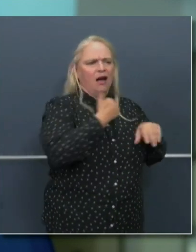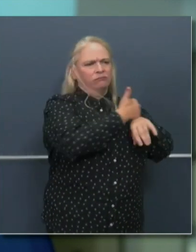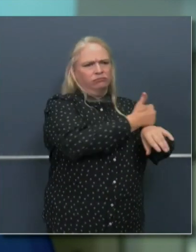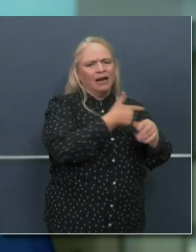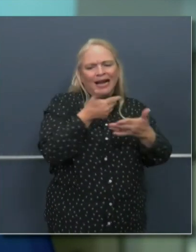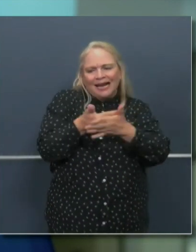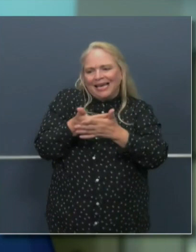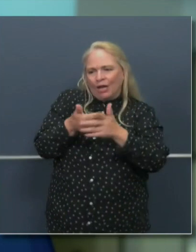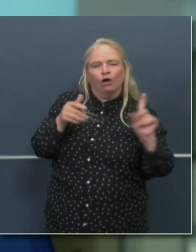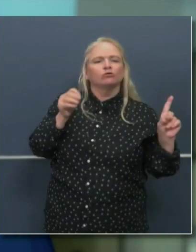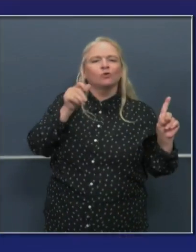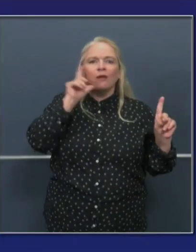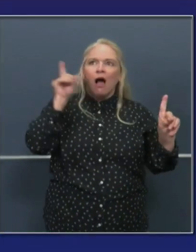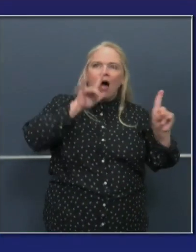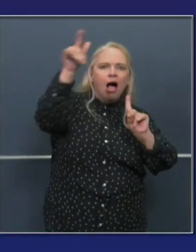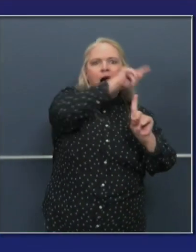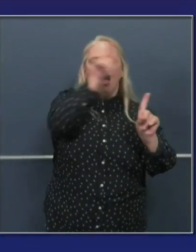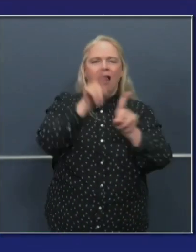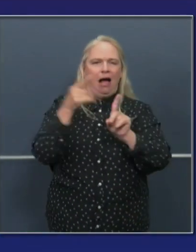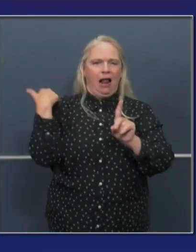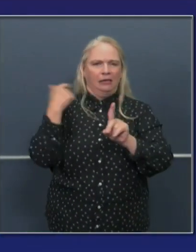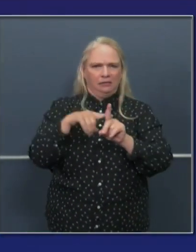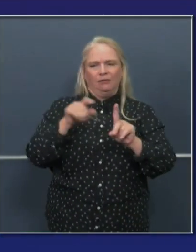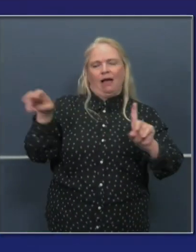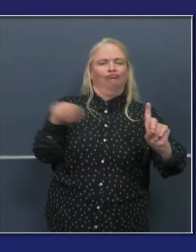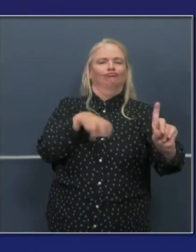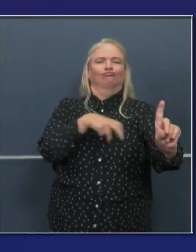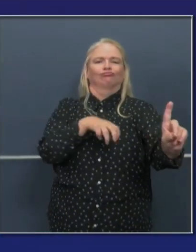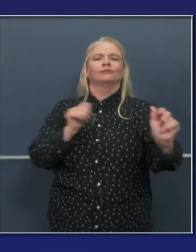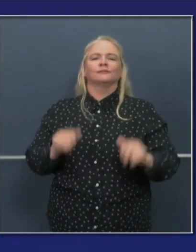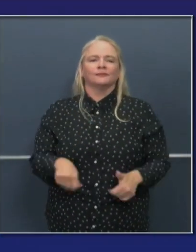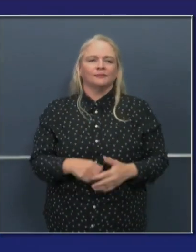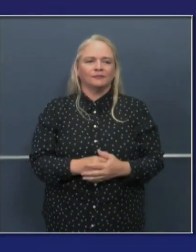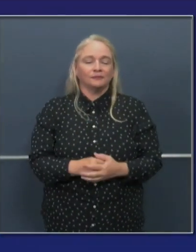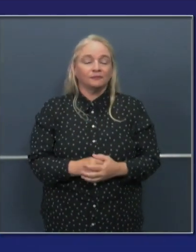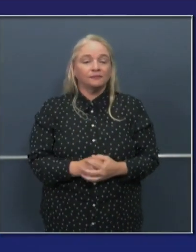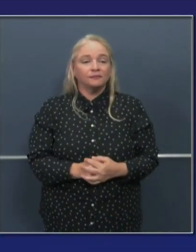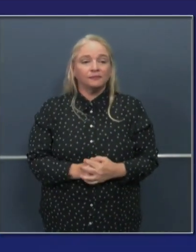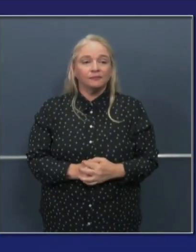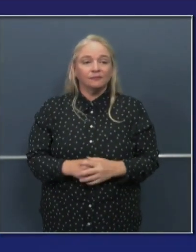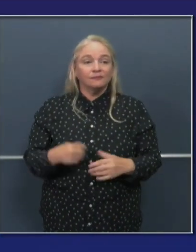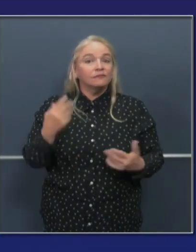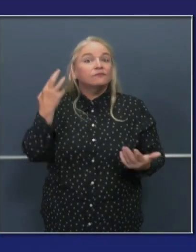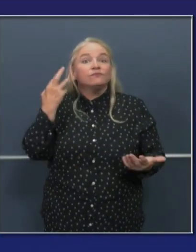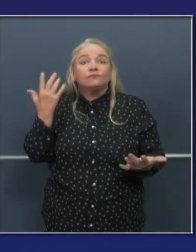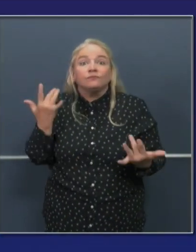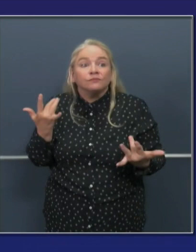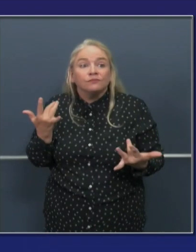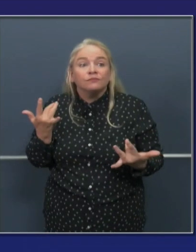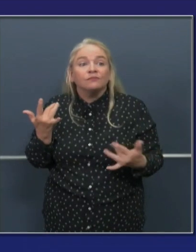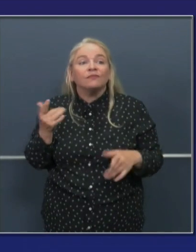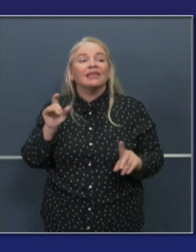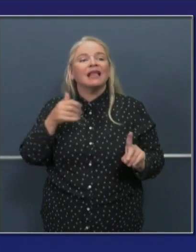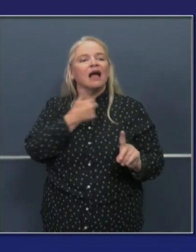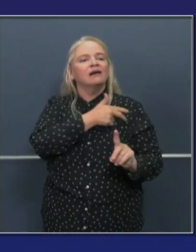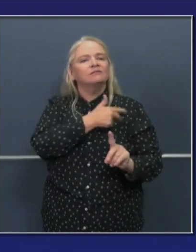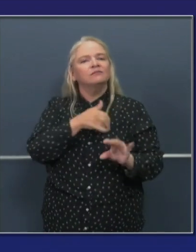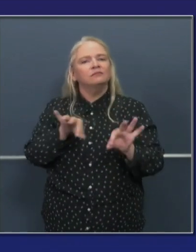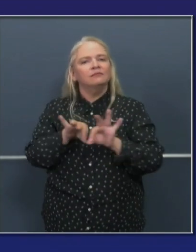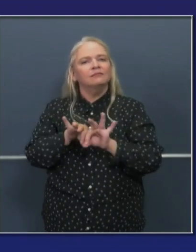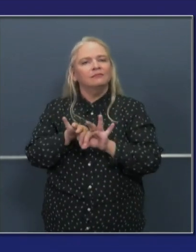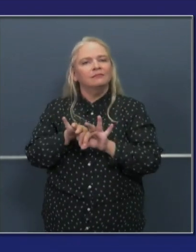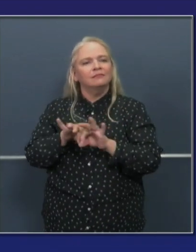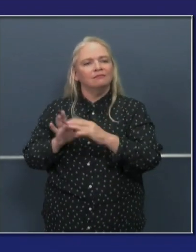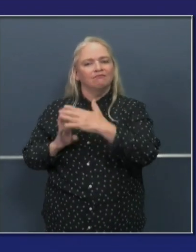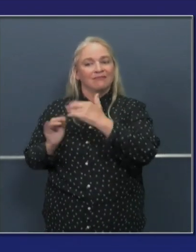system. We're doing this because we're seeing hospitalization rates grow. As Roland just said, it's because people are not wearing